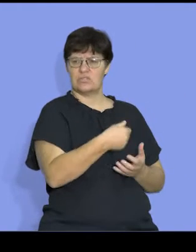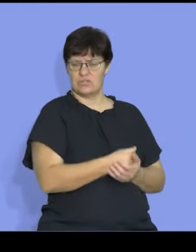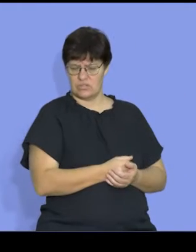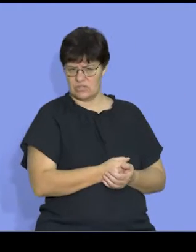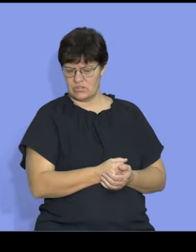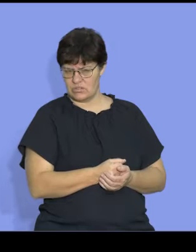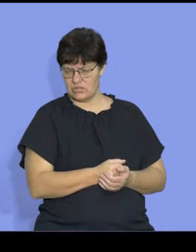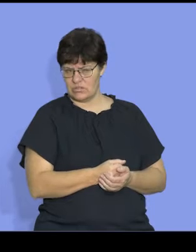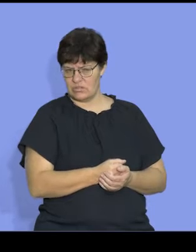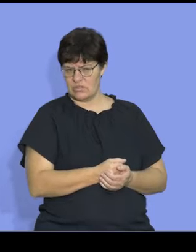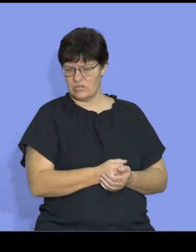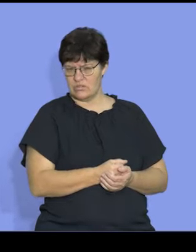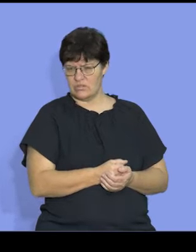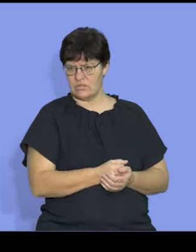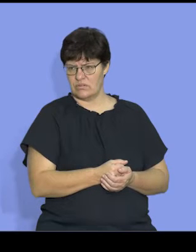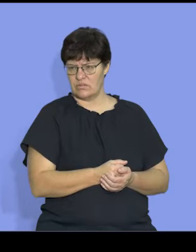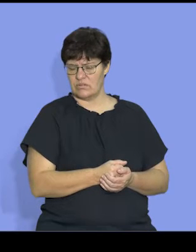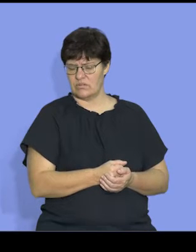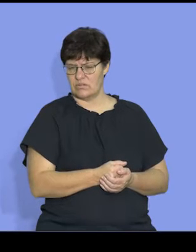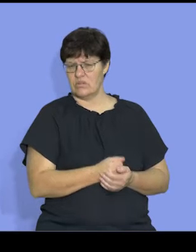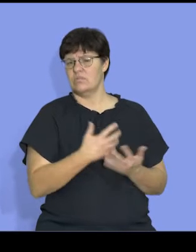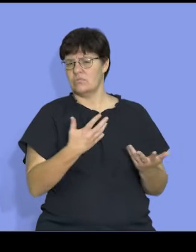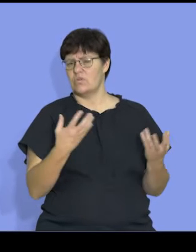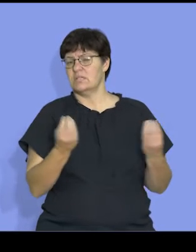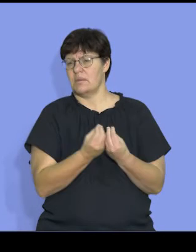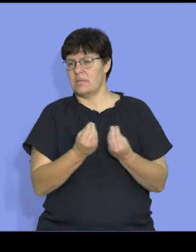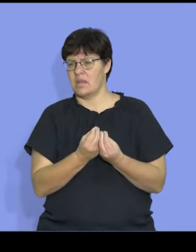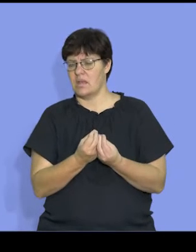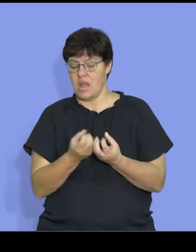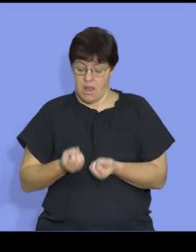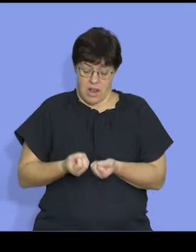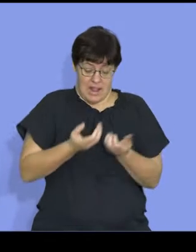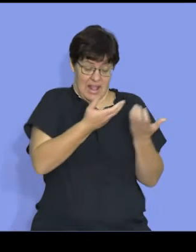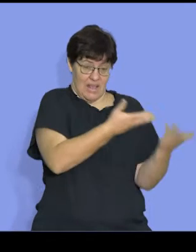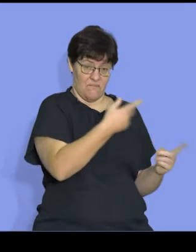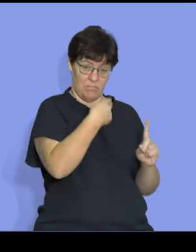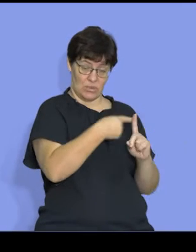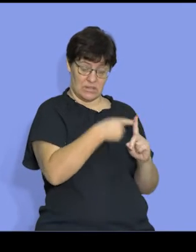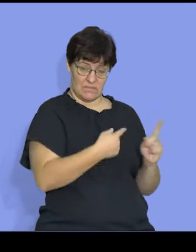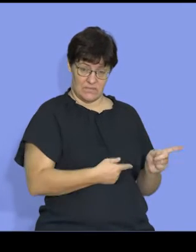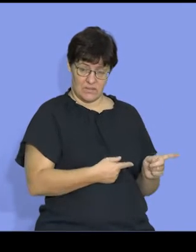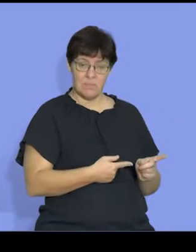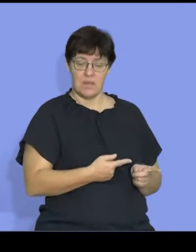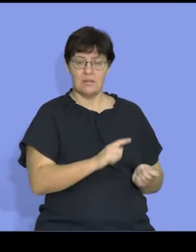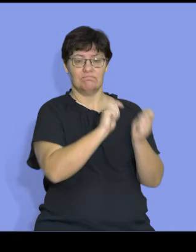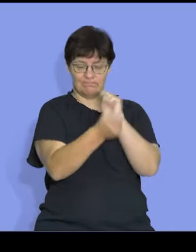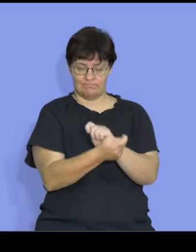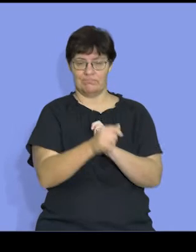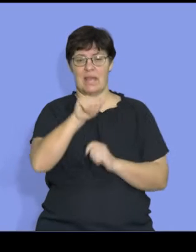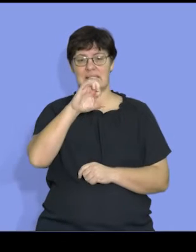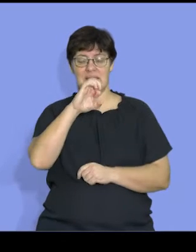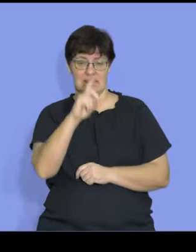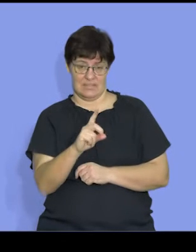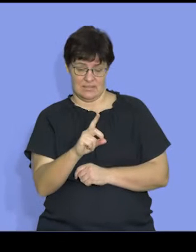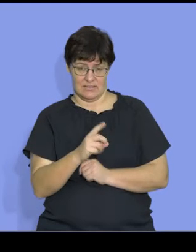to ammonia. So a substance that is a proton donor becomes an acid. So anything